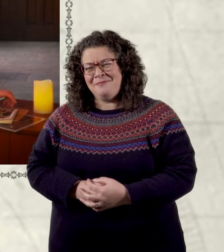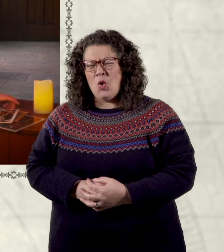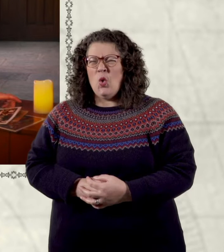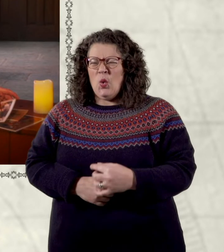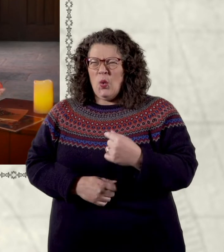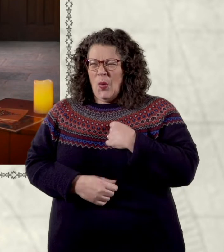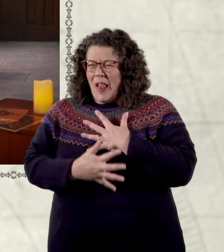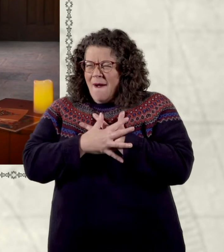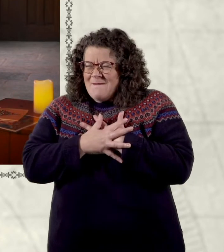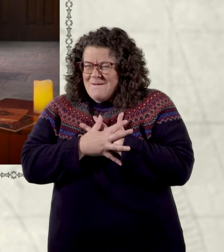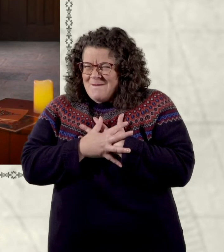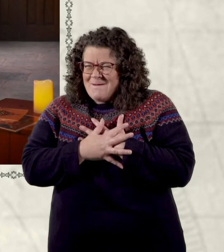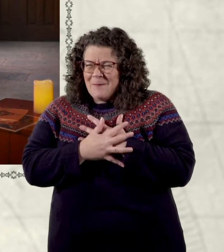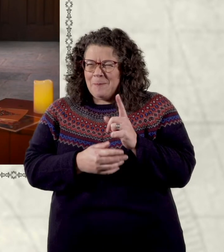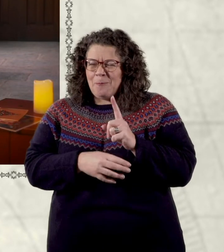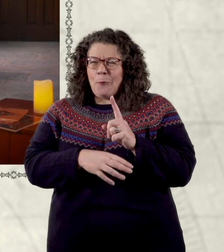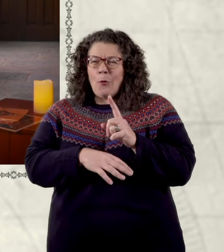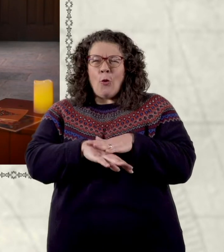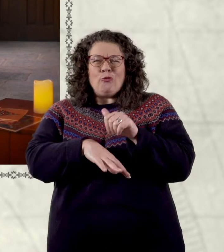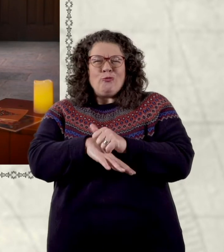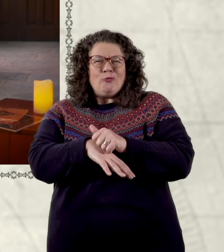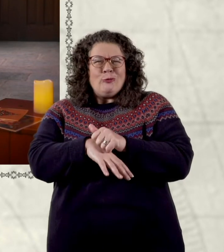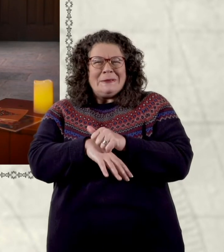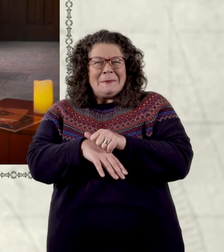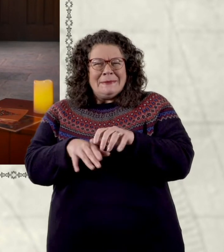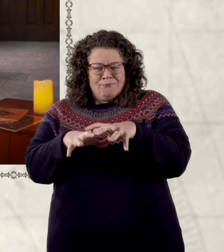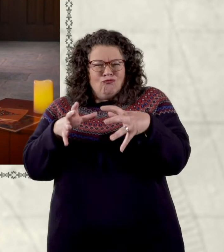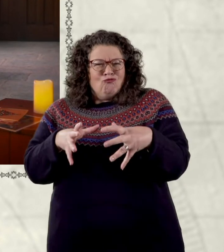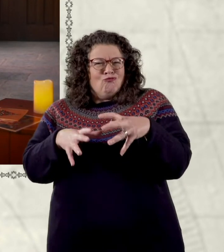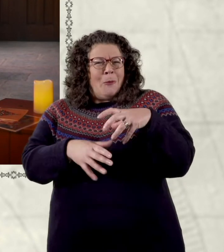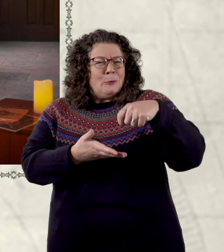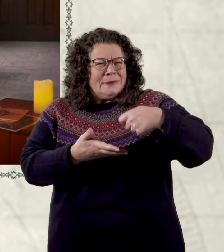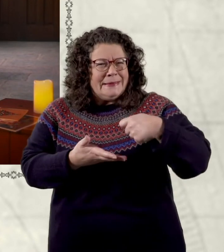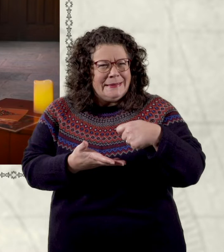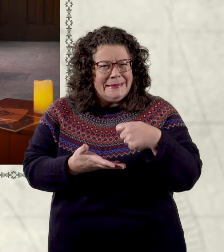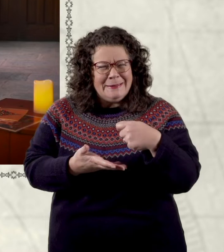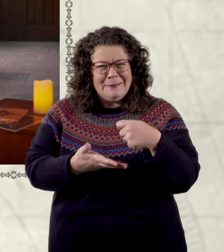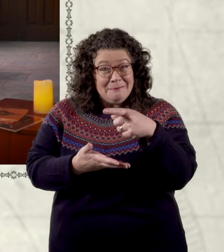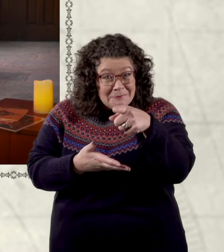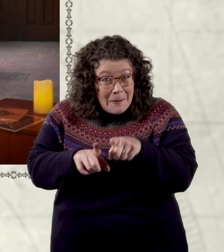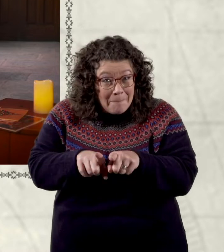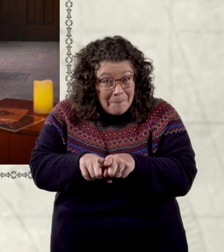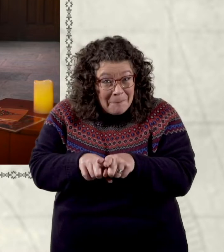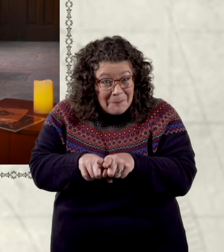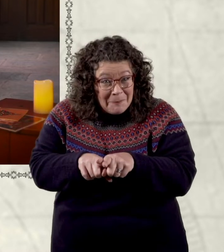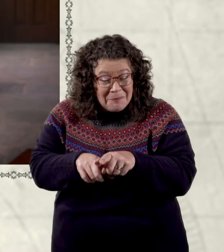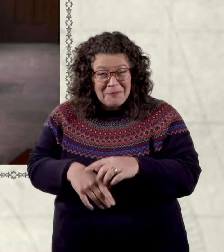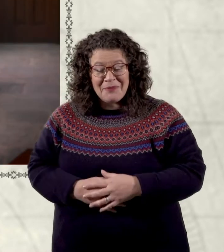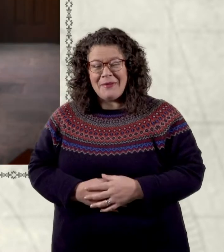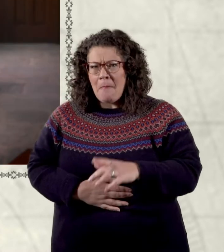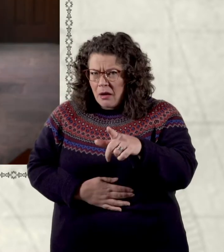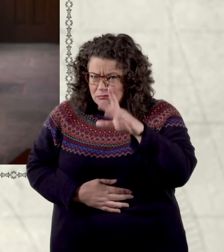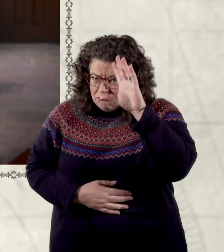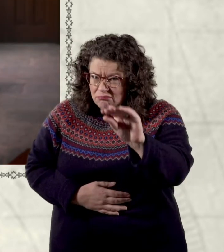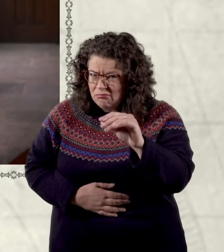Oh, now I love Christmas pudding. And you? Mind you, I'm